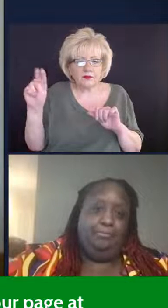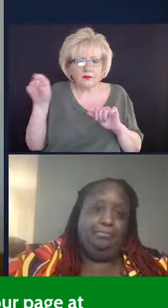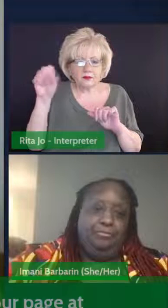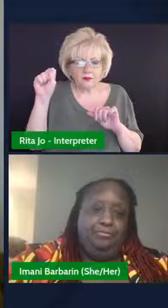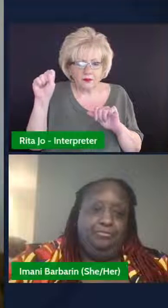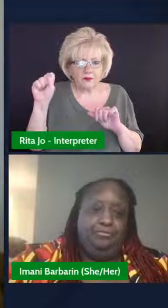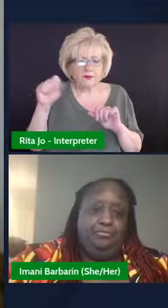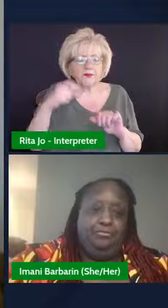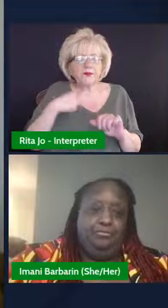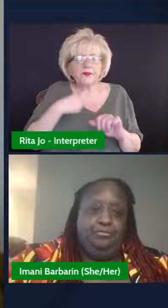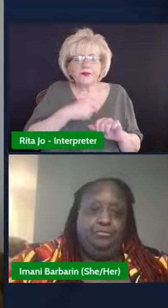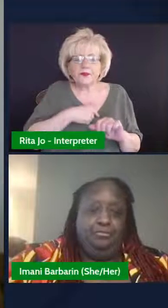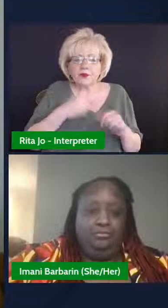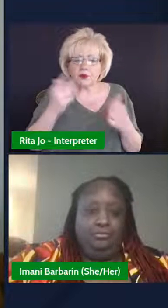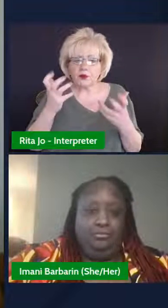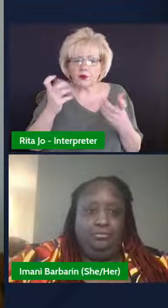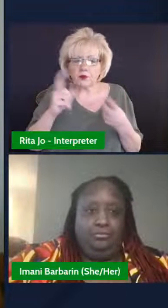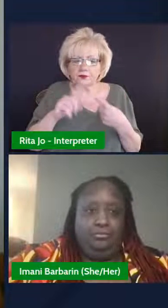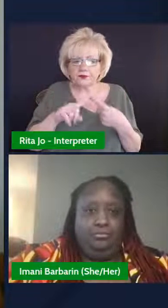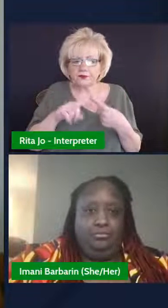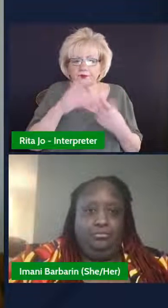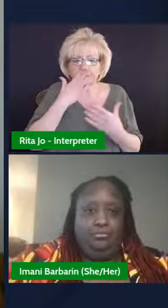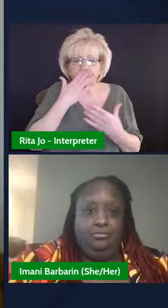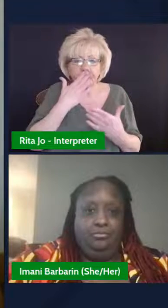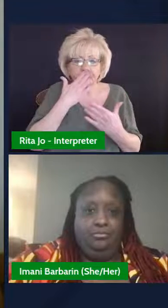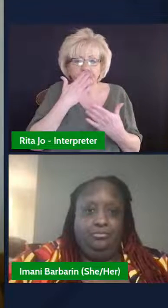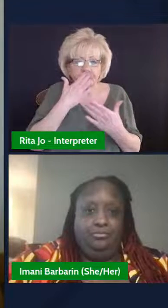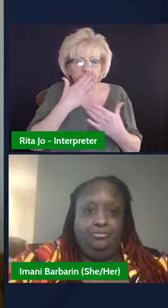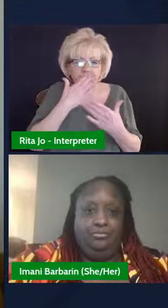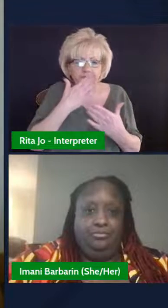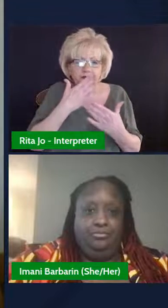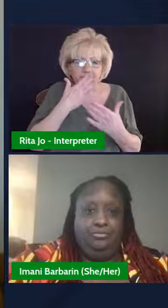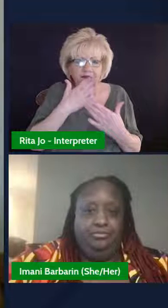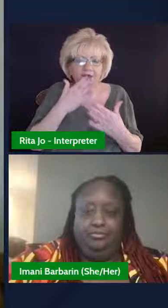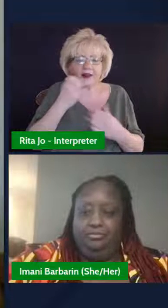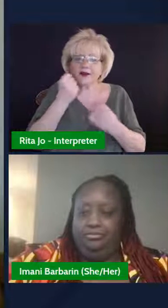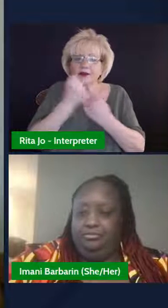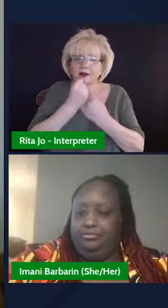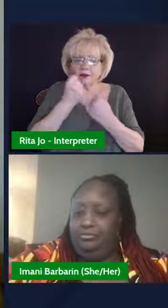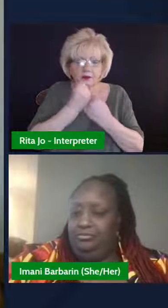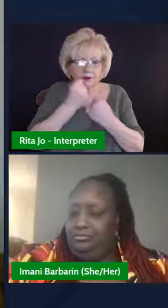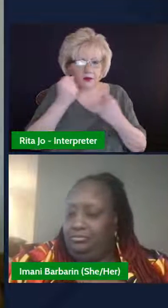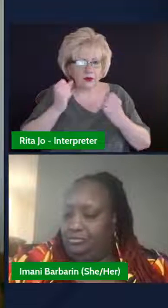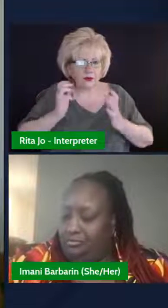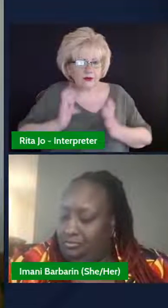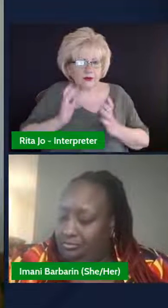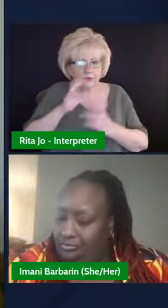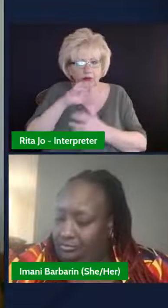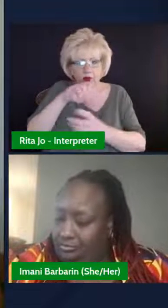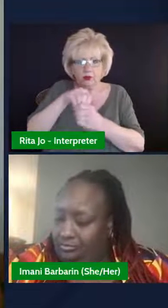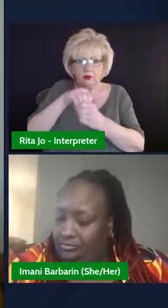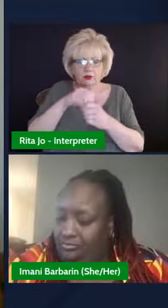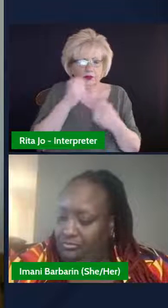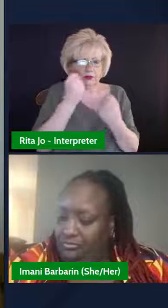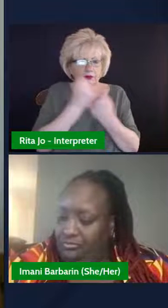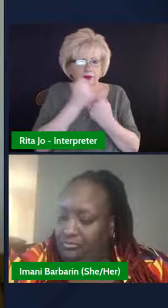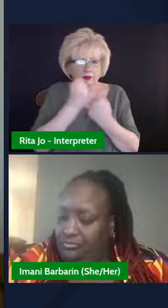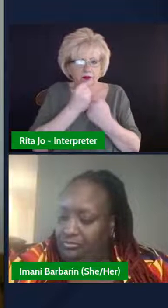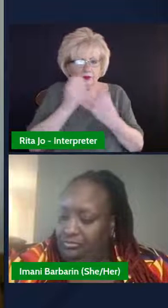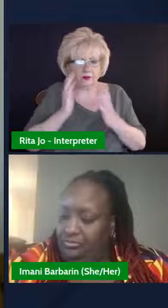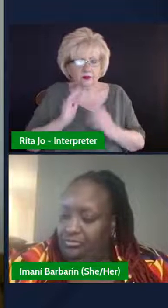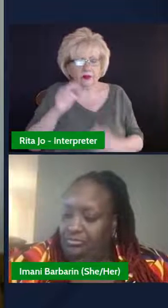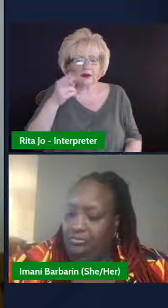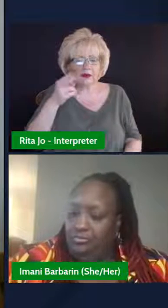We want to thank our sponsors, our inclusion sponsor, Highmark Whole